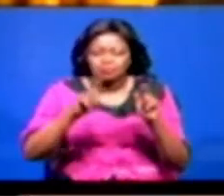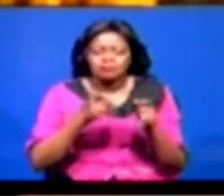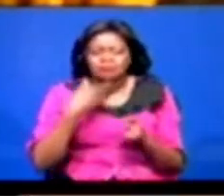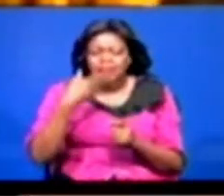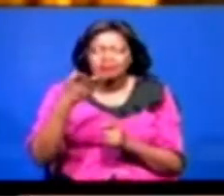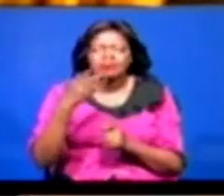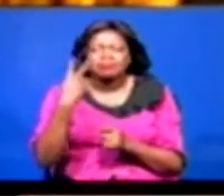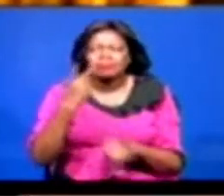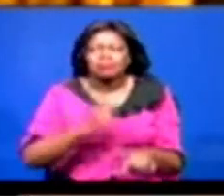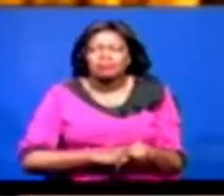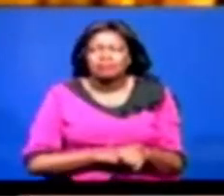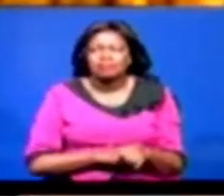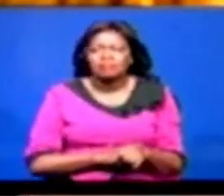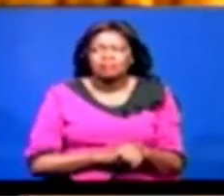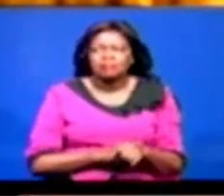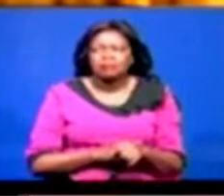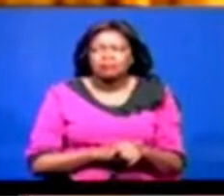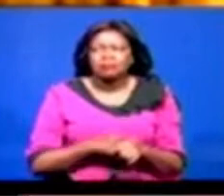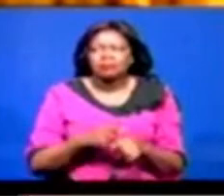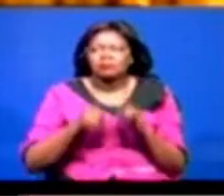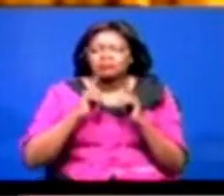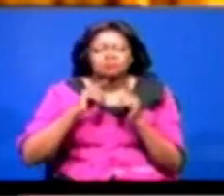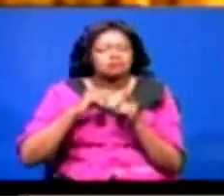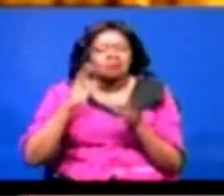twice. I don't think I need to say more about it.